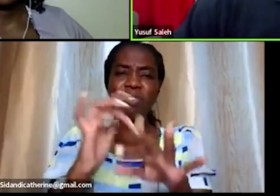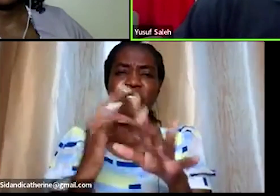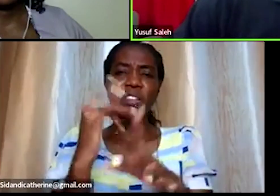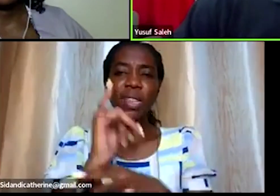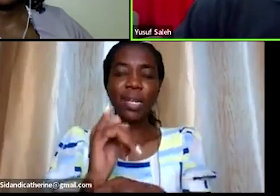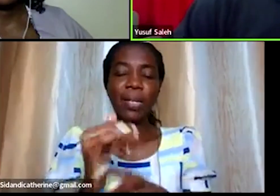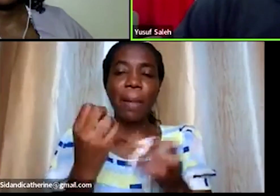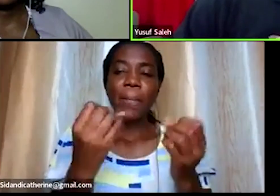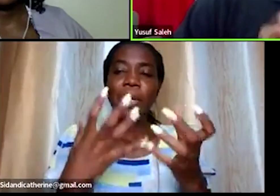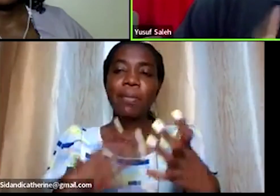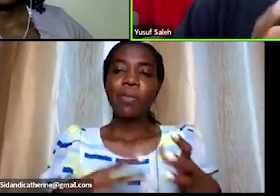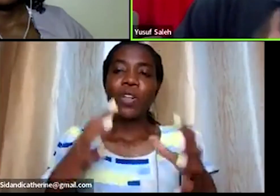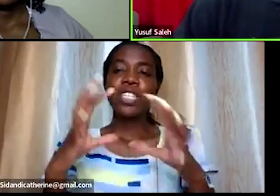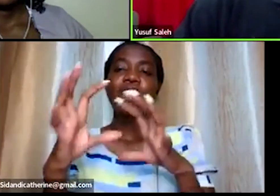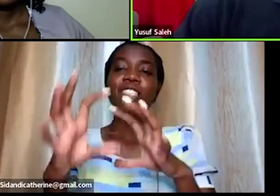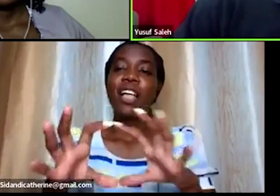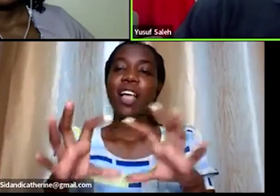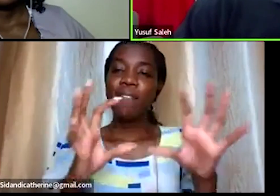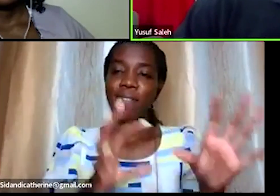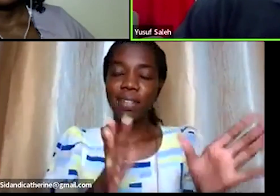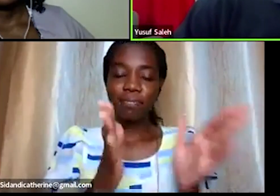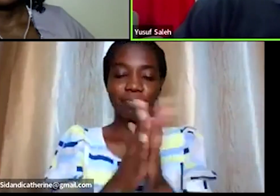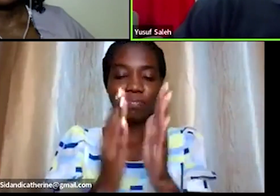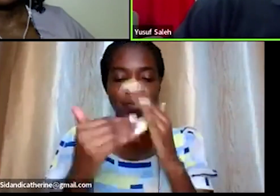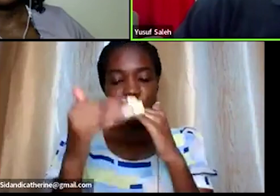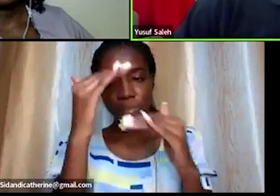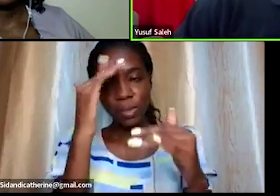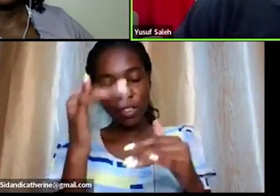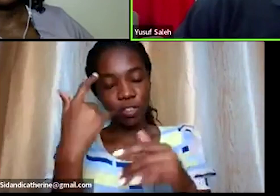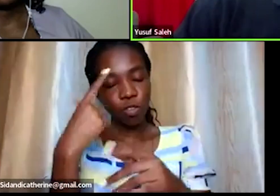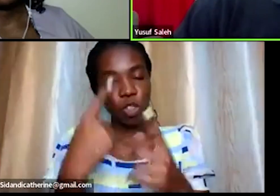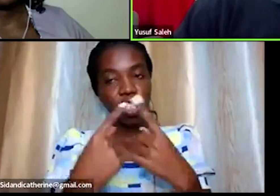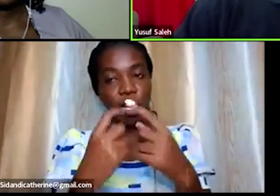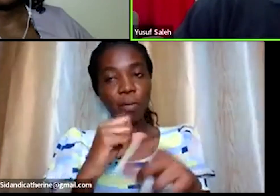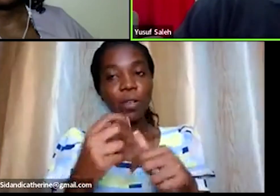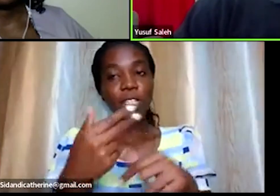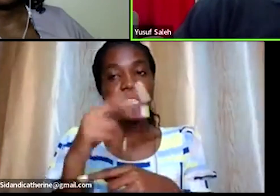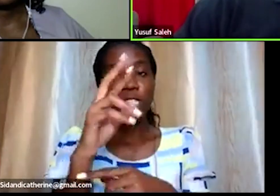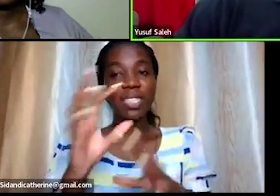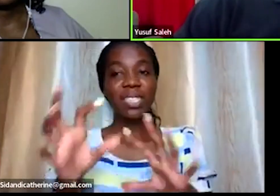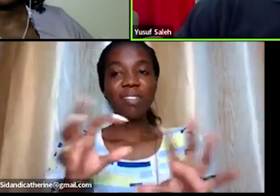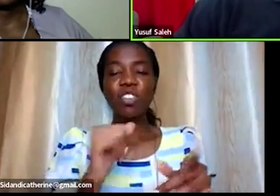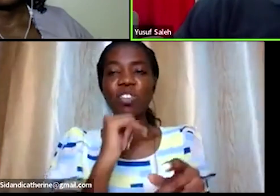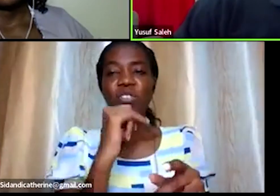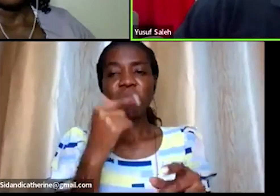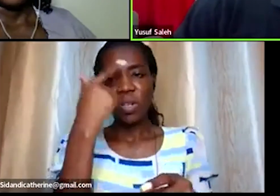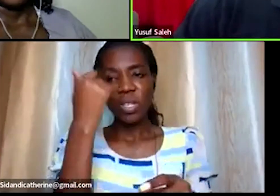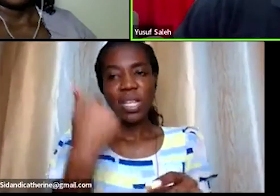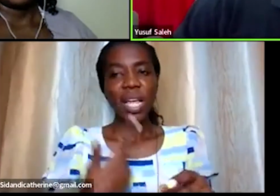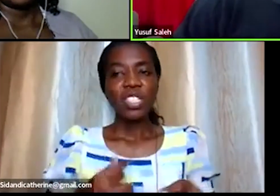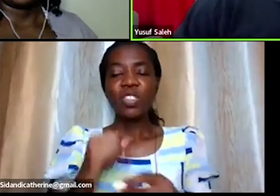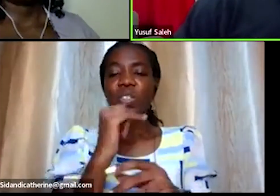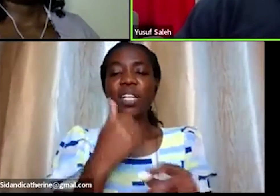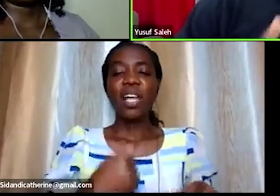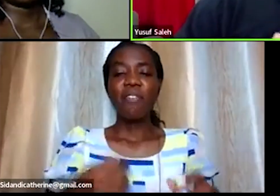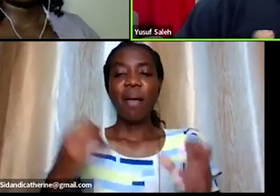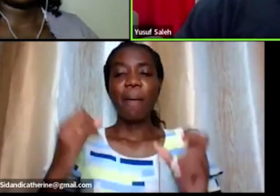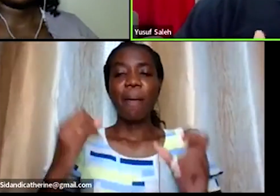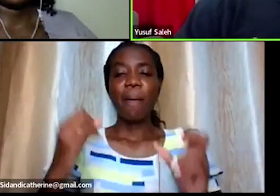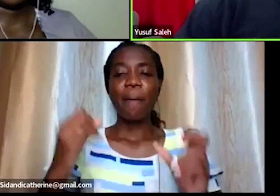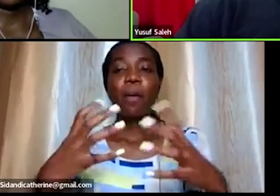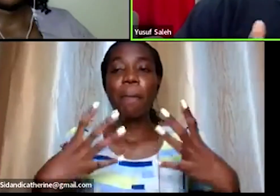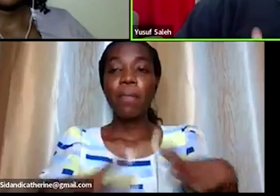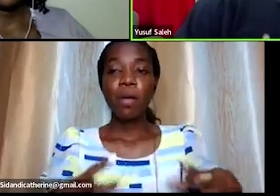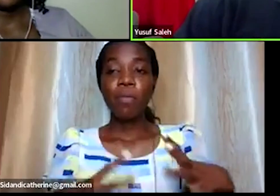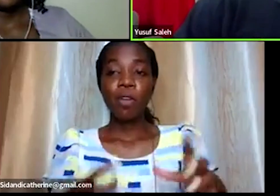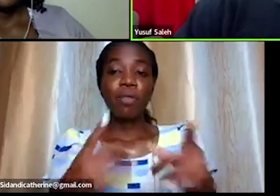people have suffered. The profession we are talking about, HR today, is suffering, not because that we don't have capable people, but some